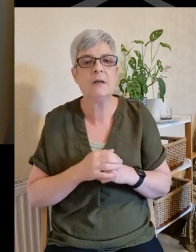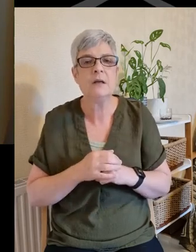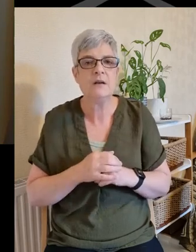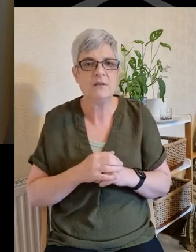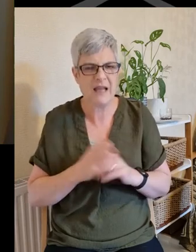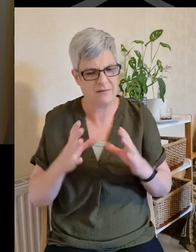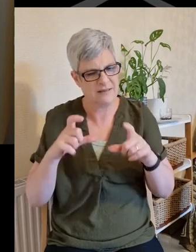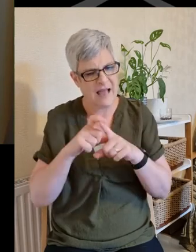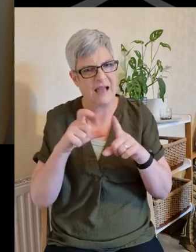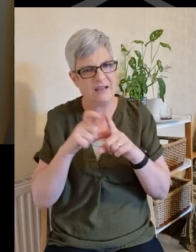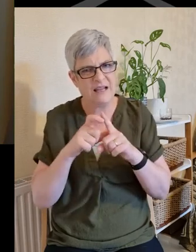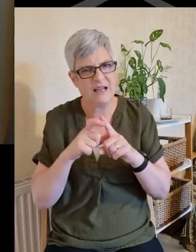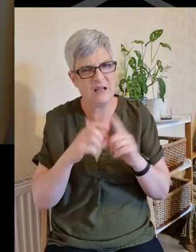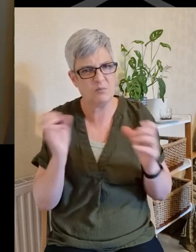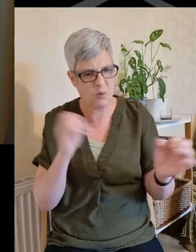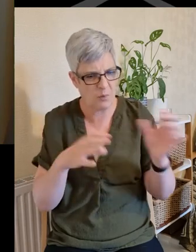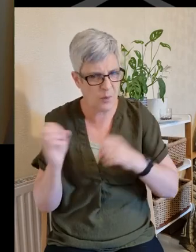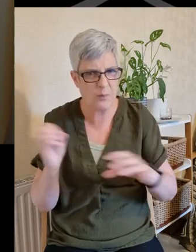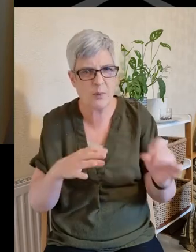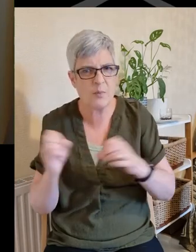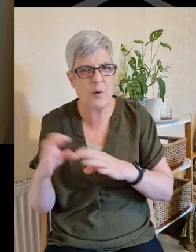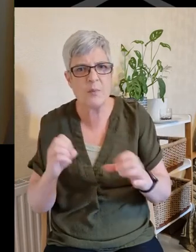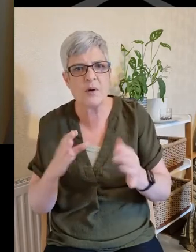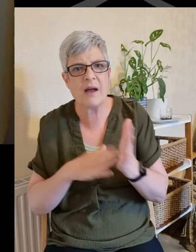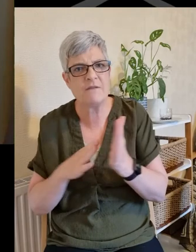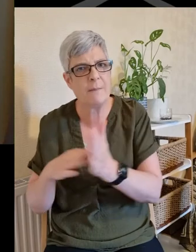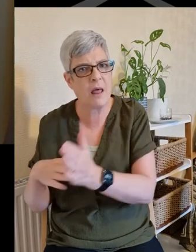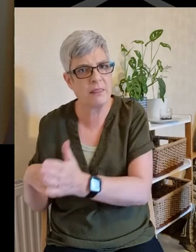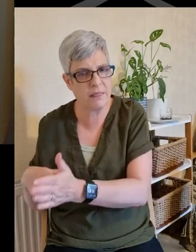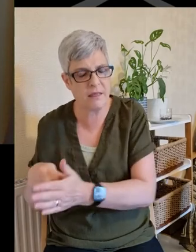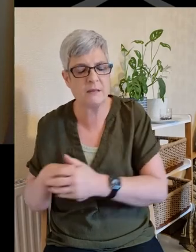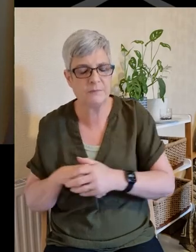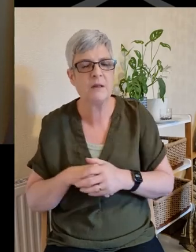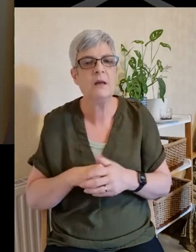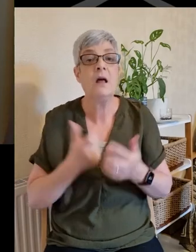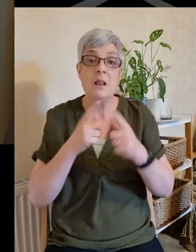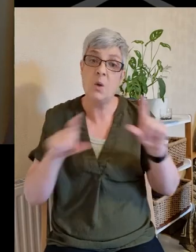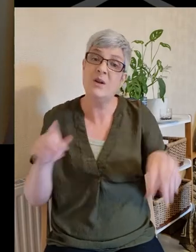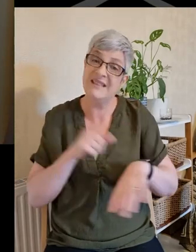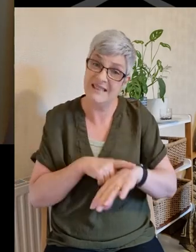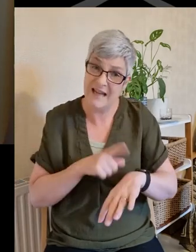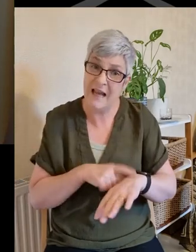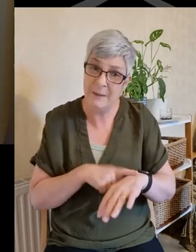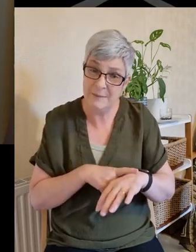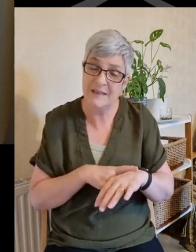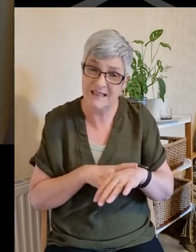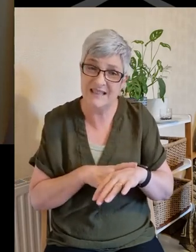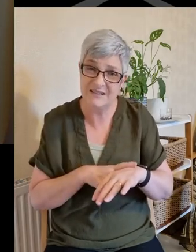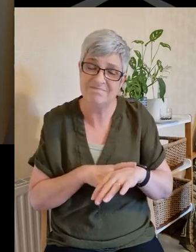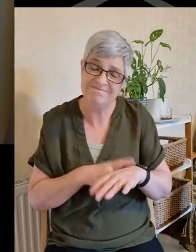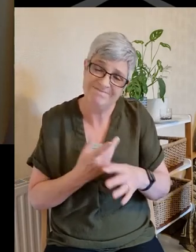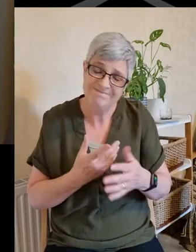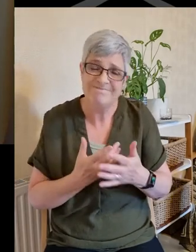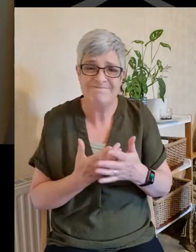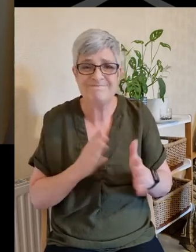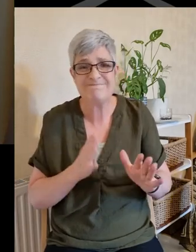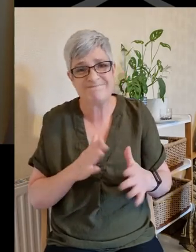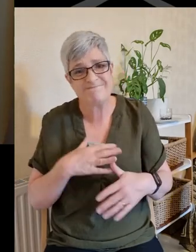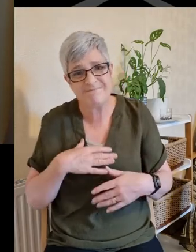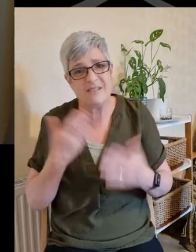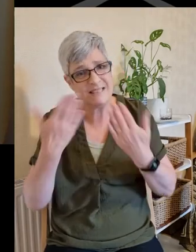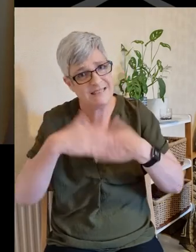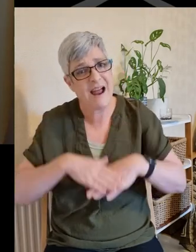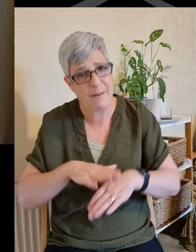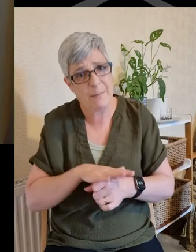our prayer diary month after month. Lord, there are times when we're a low ebb in a dark